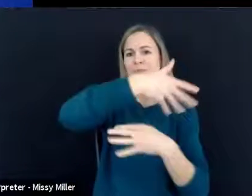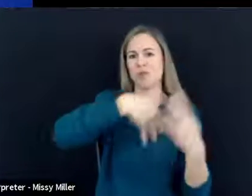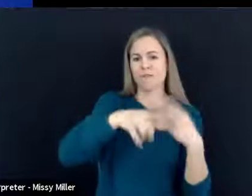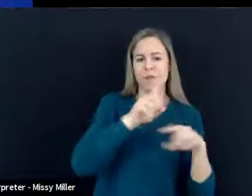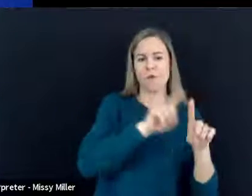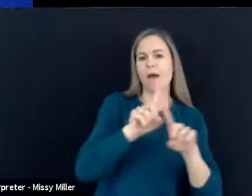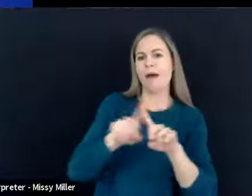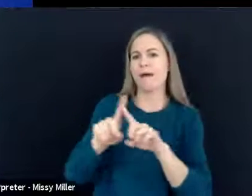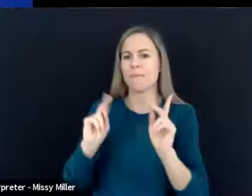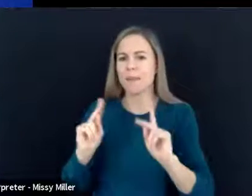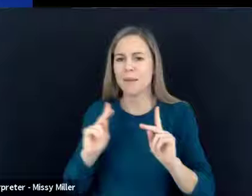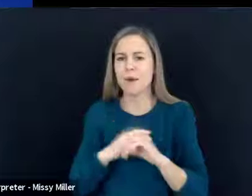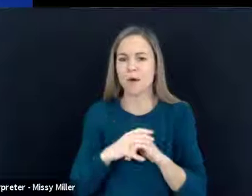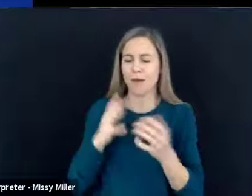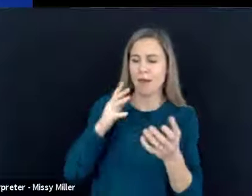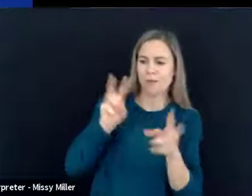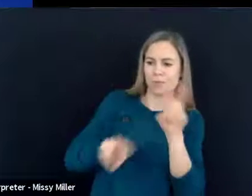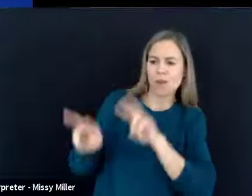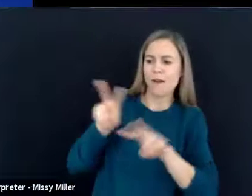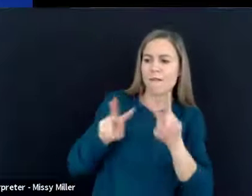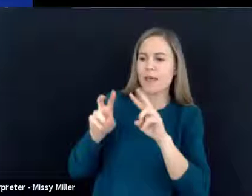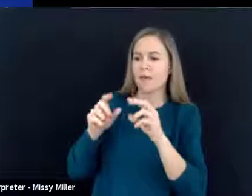different textures, observe them.